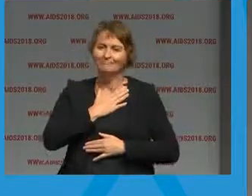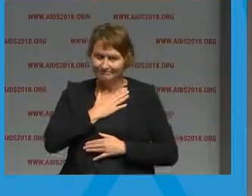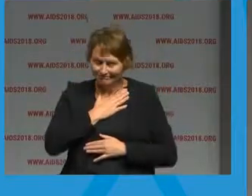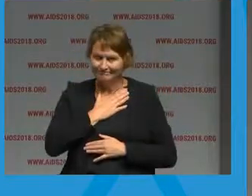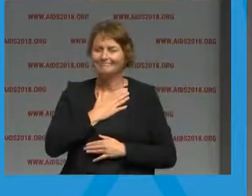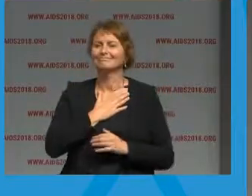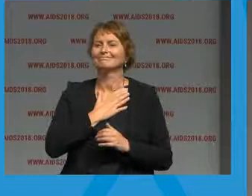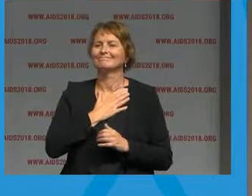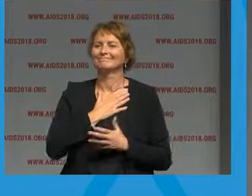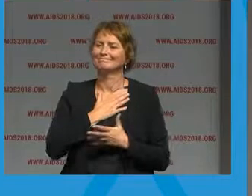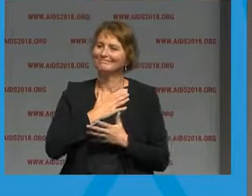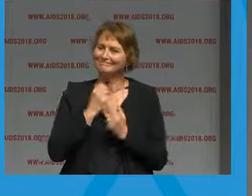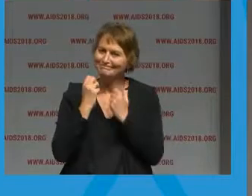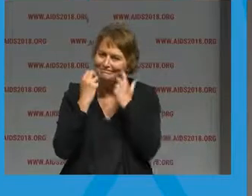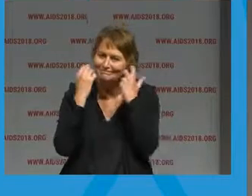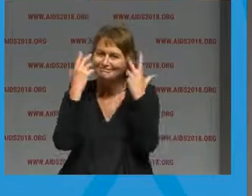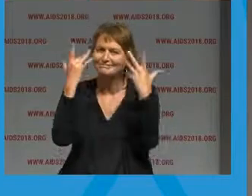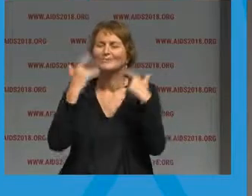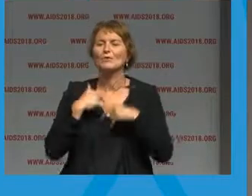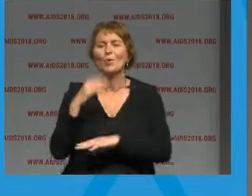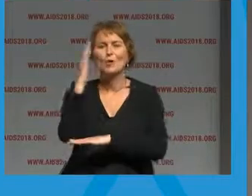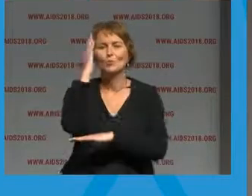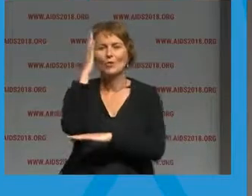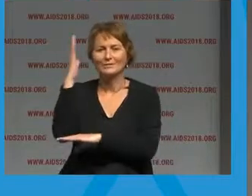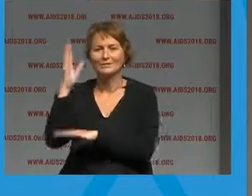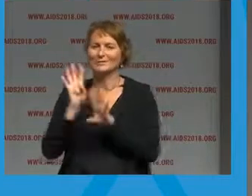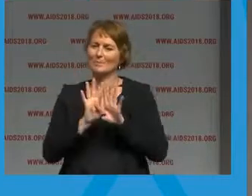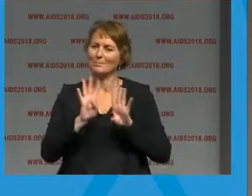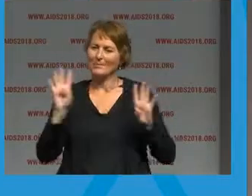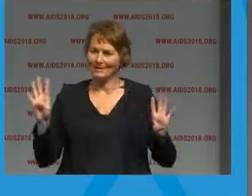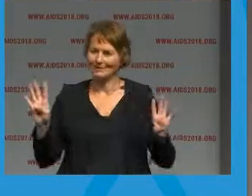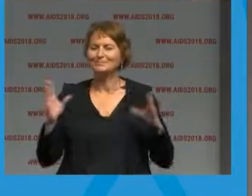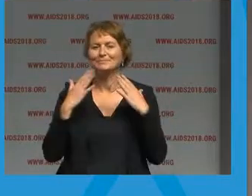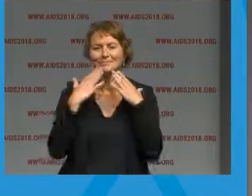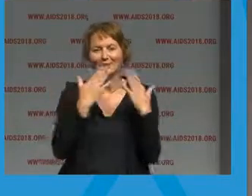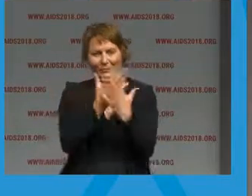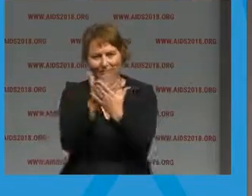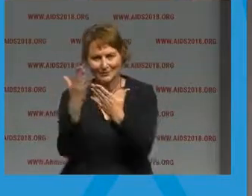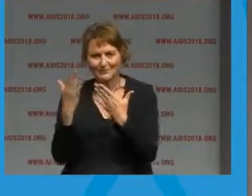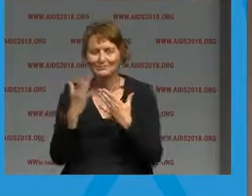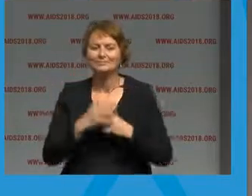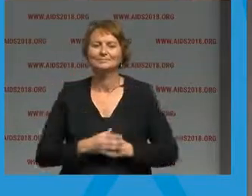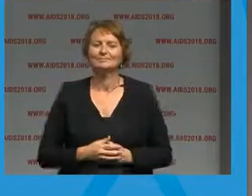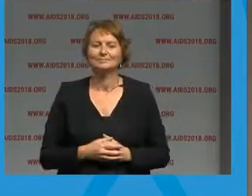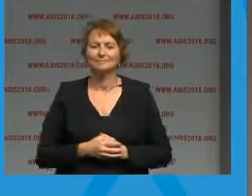with the presentations and the panel discussion. So thank you very much.